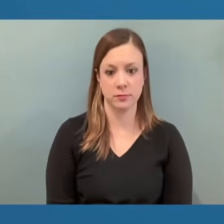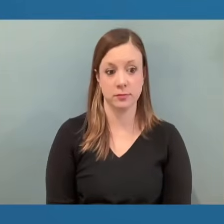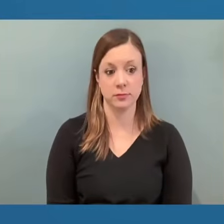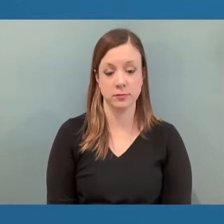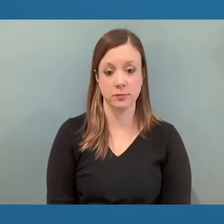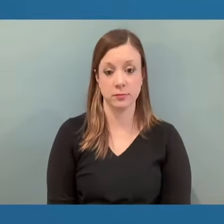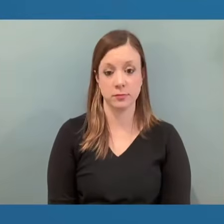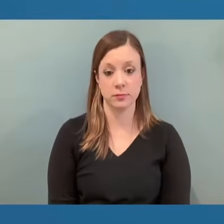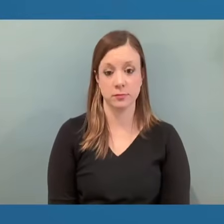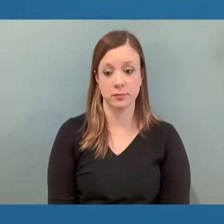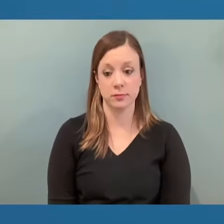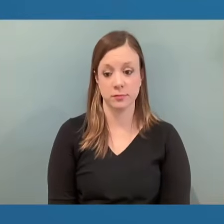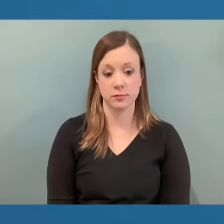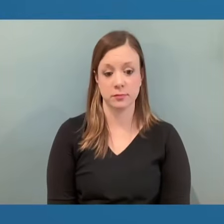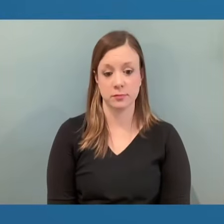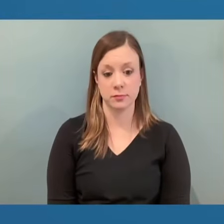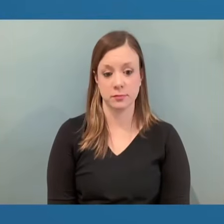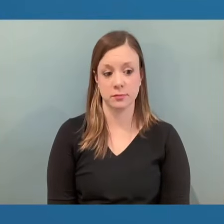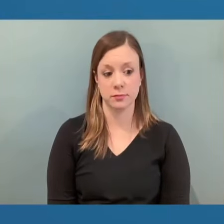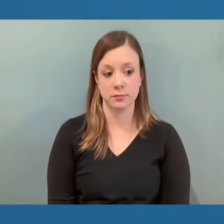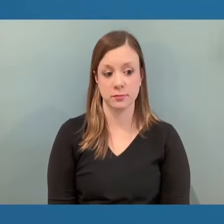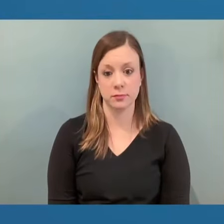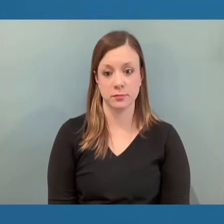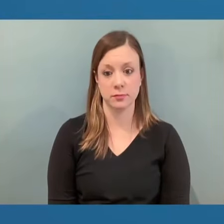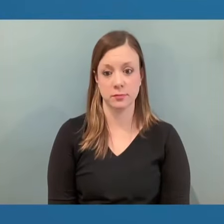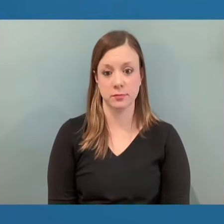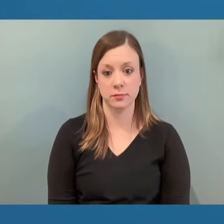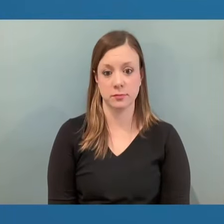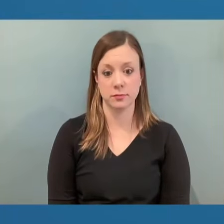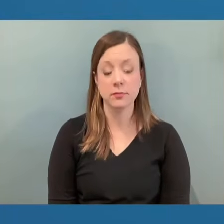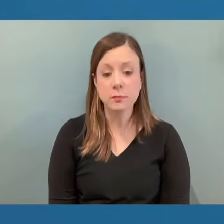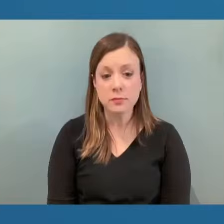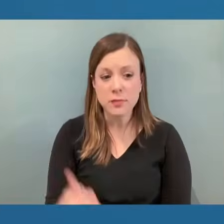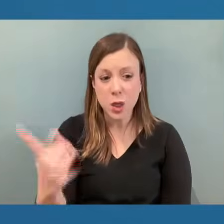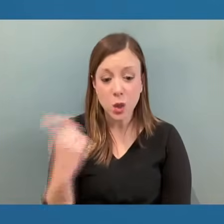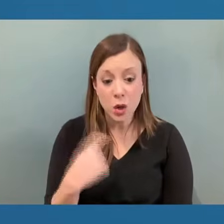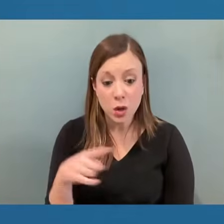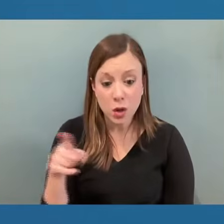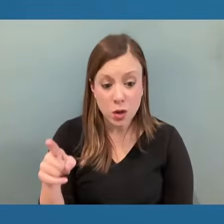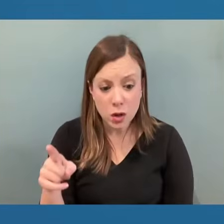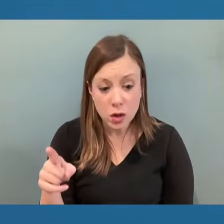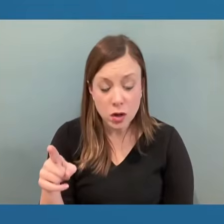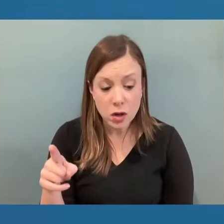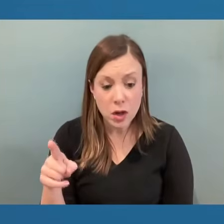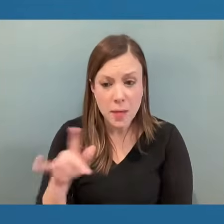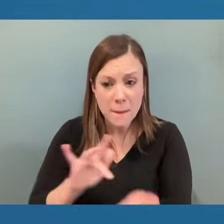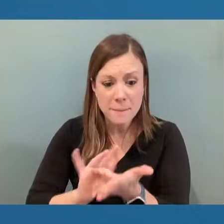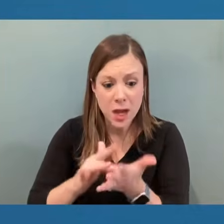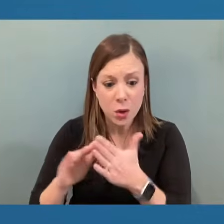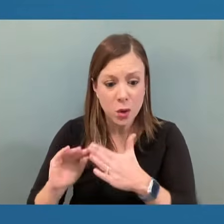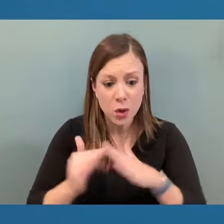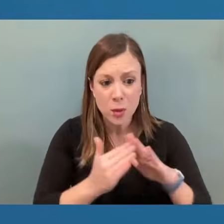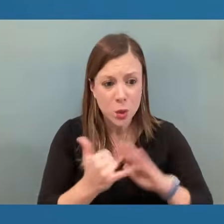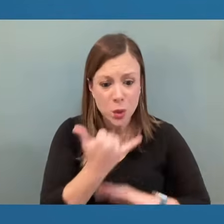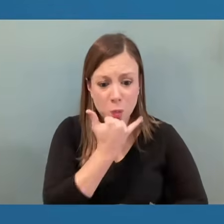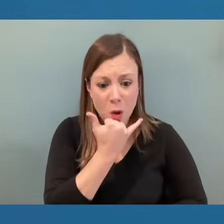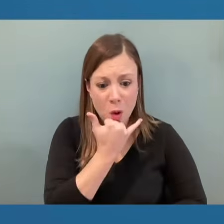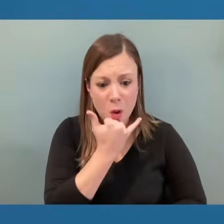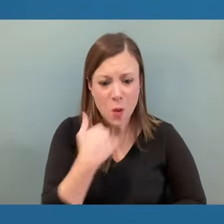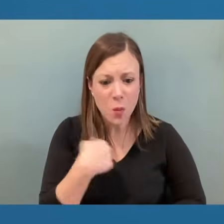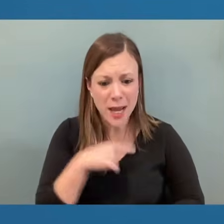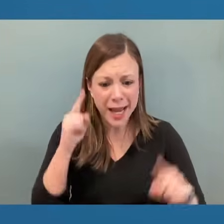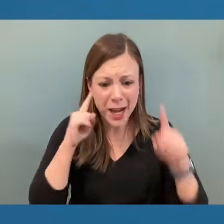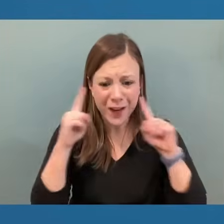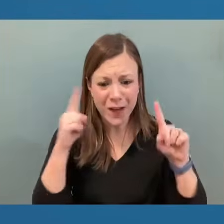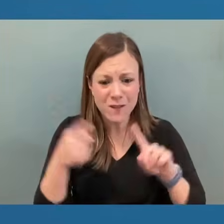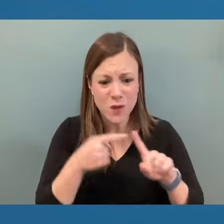you just said, what if the medical conclusion is wrong? This is what we hear from some of the critics of the bill. How do you